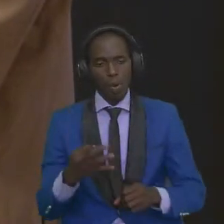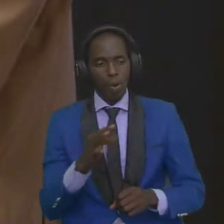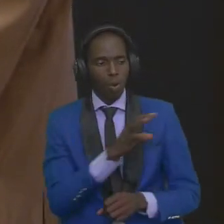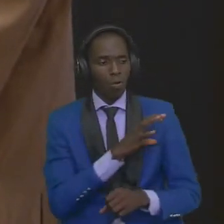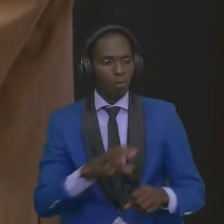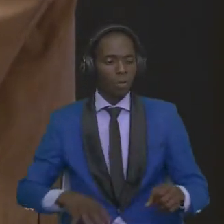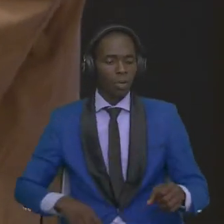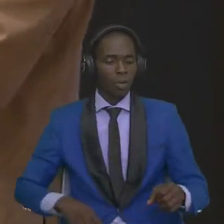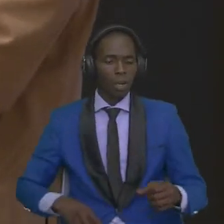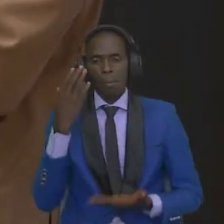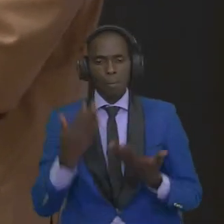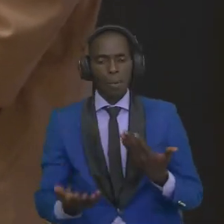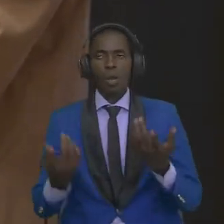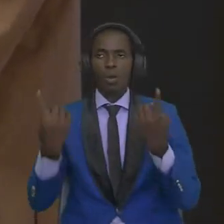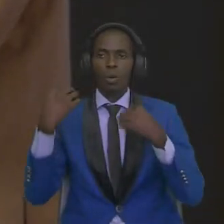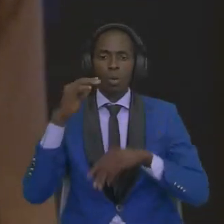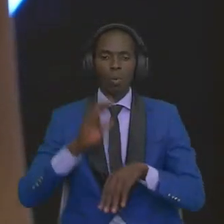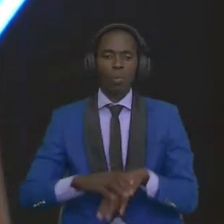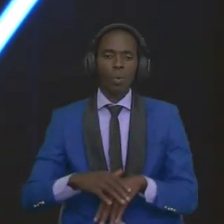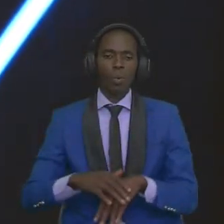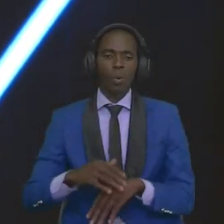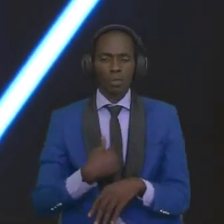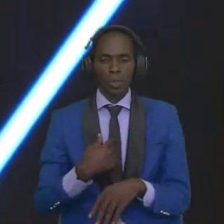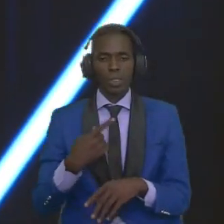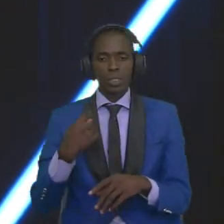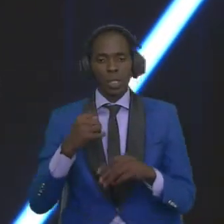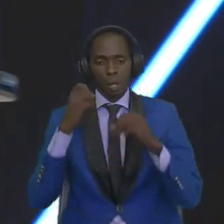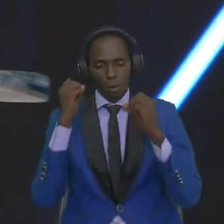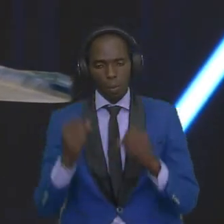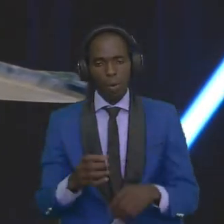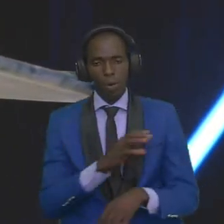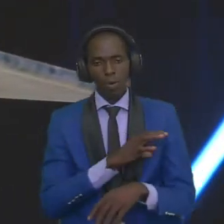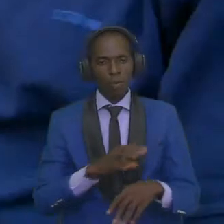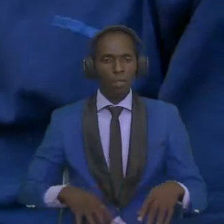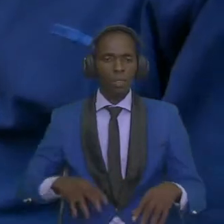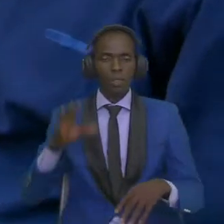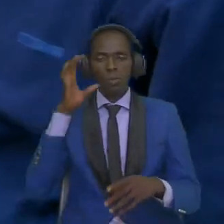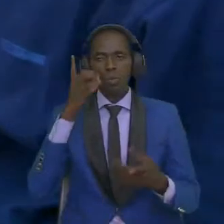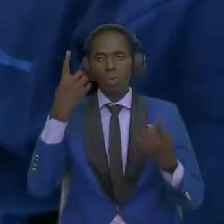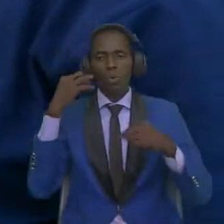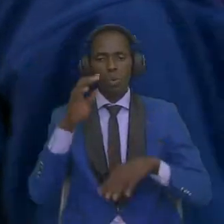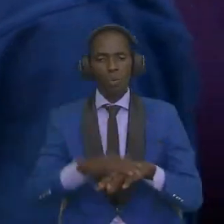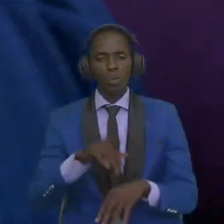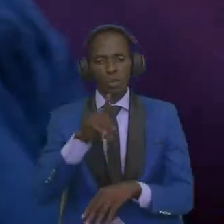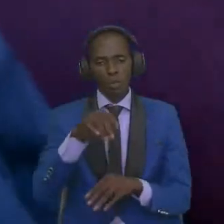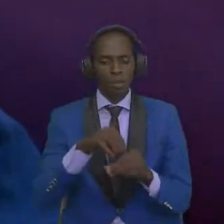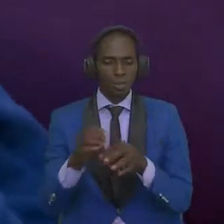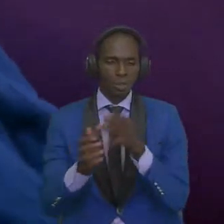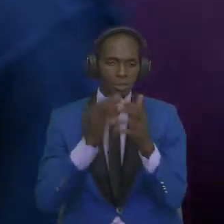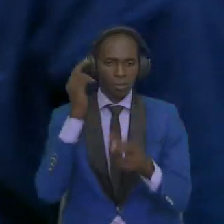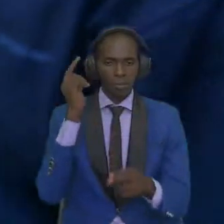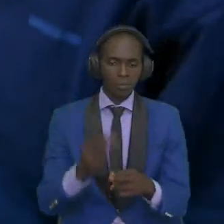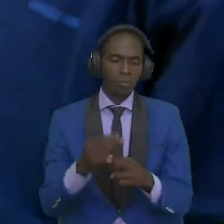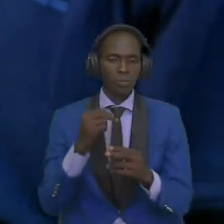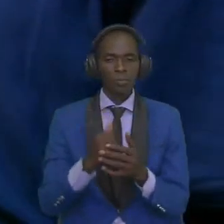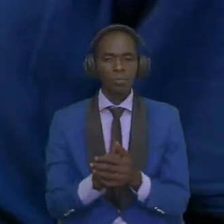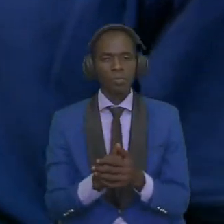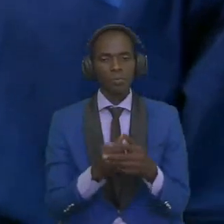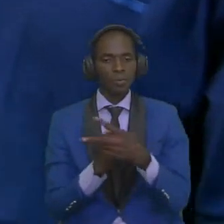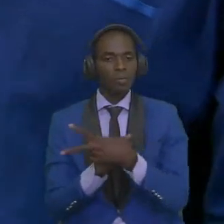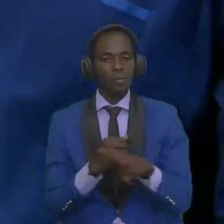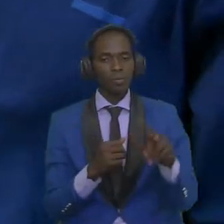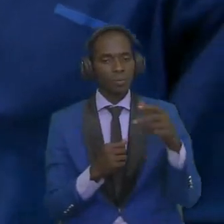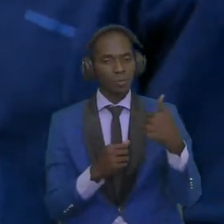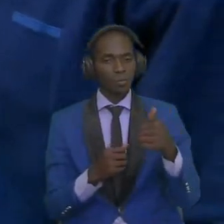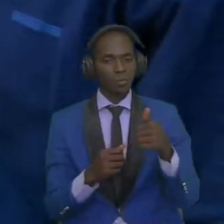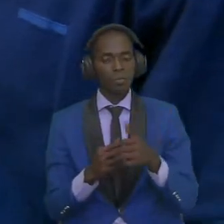rest upon me. The power of Christ will rest upon you. Look at verse